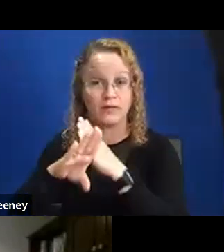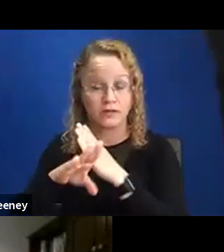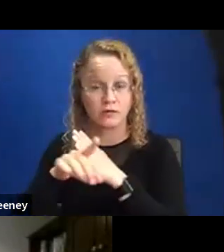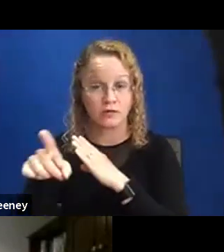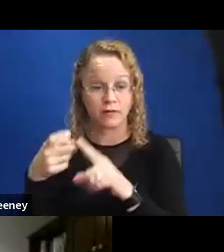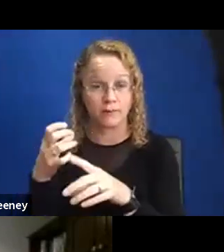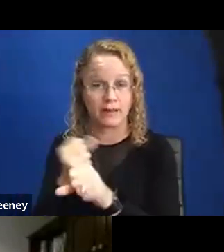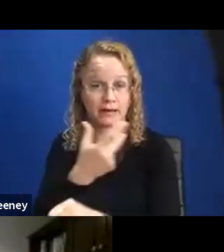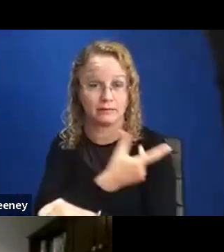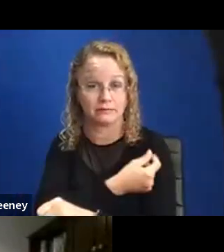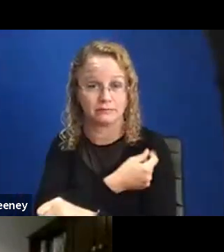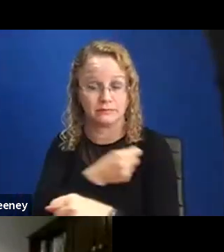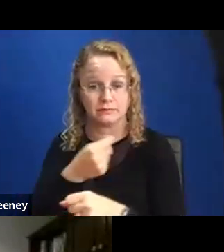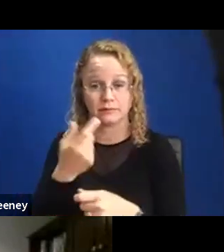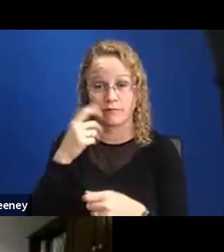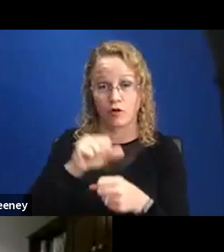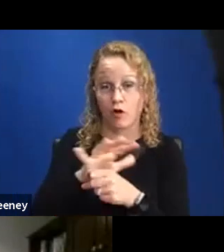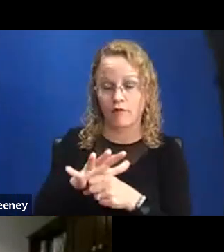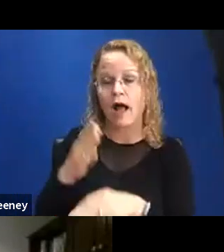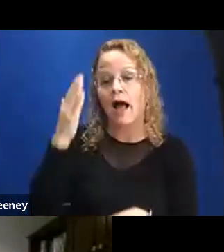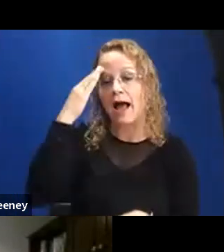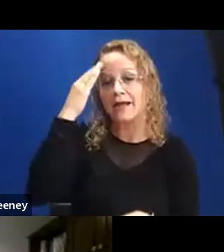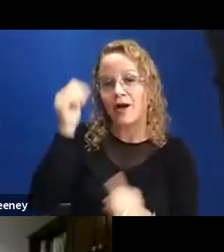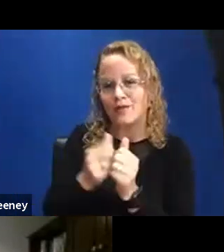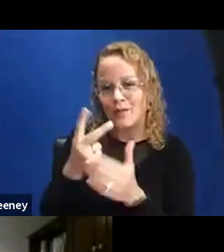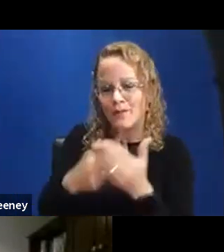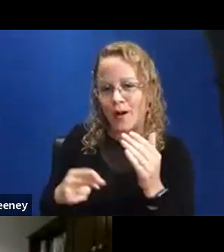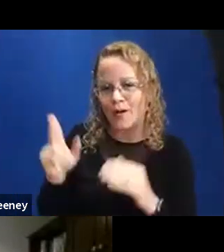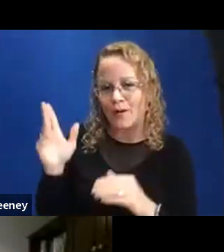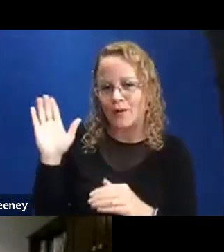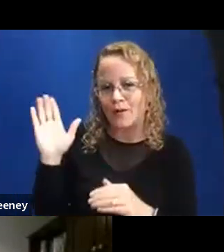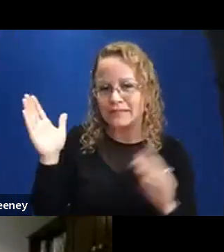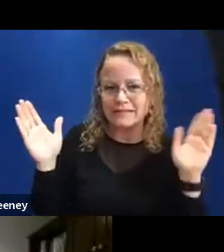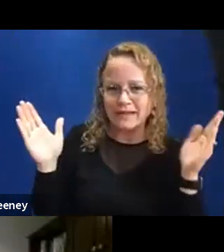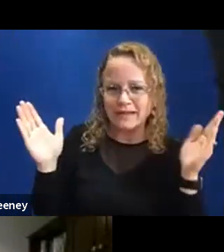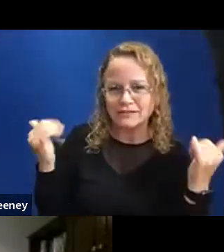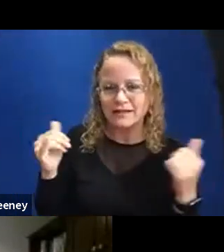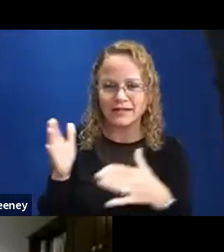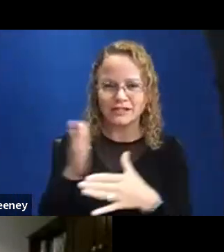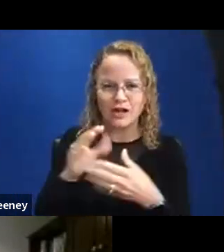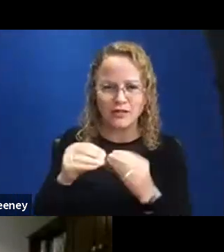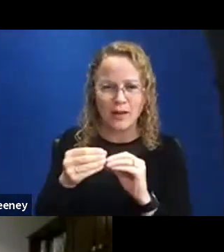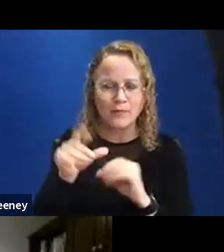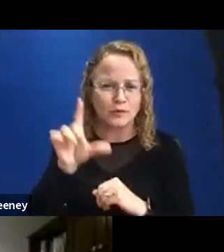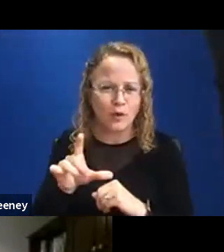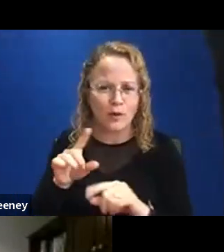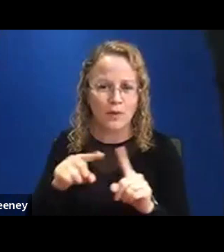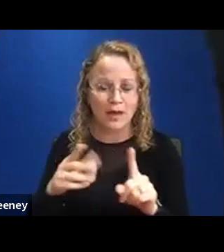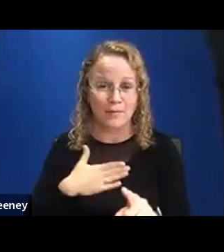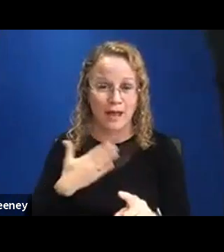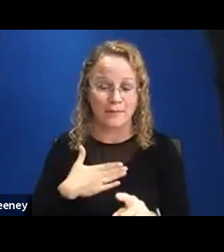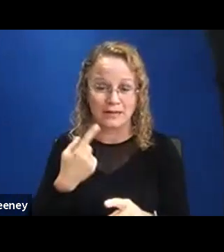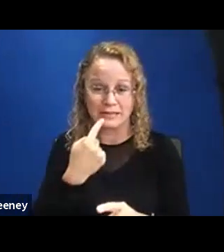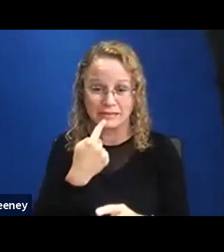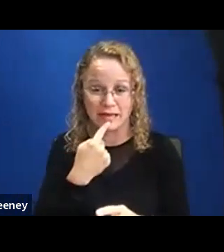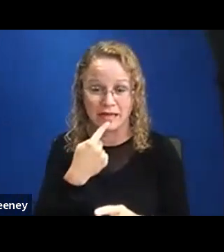a COVID-19 vaccine? I know with both of the presentations that you guys shared, the numbers were a little low, but I'm happy to say that